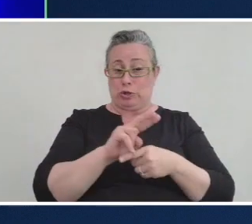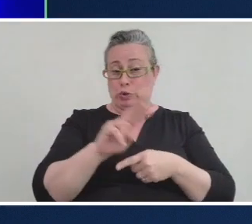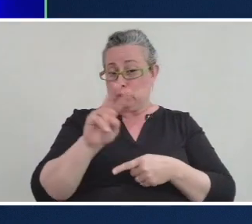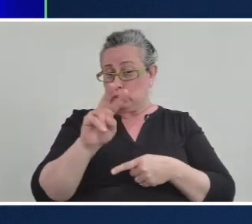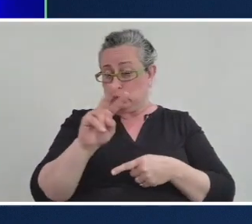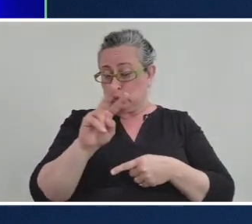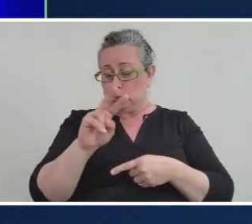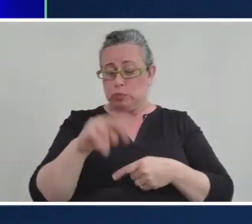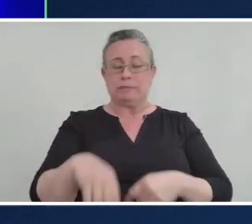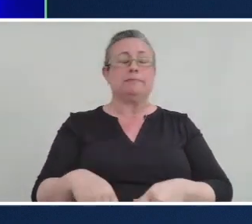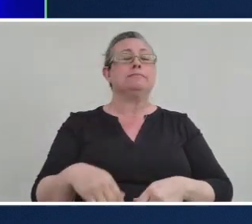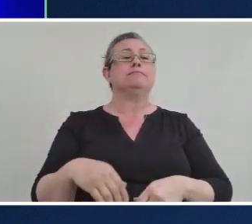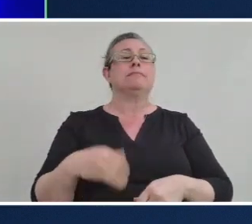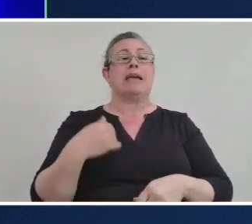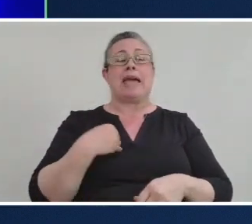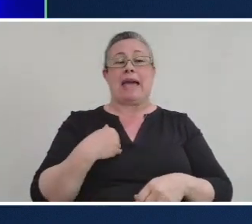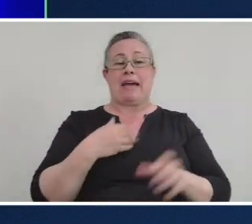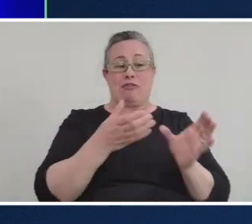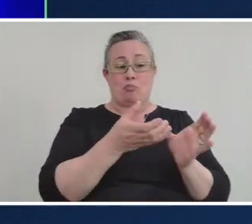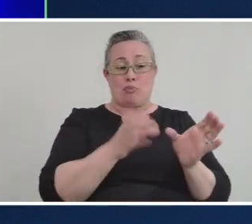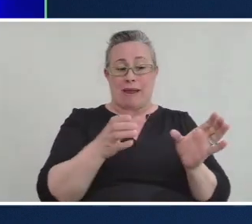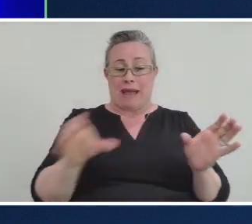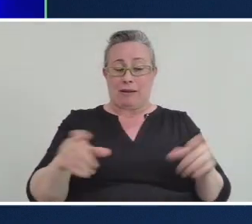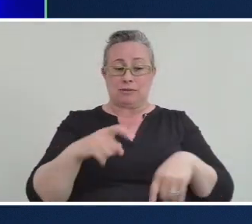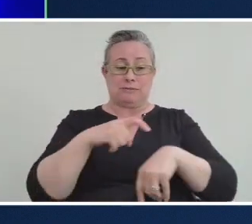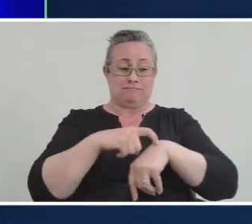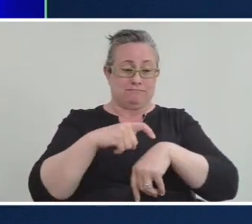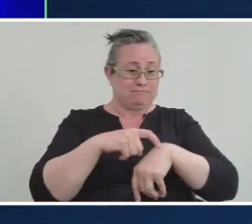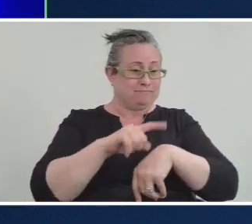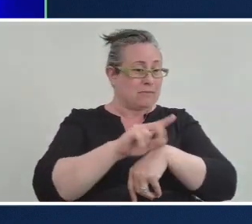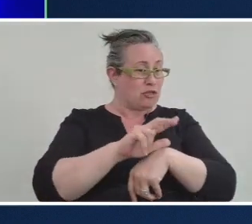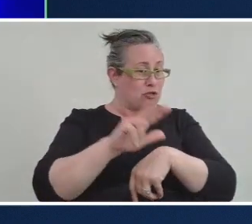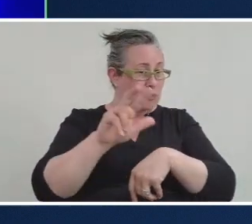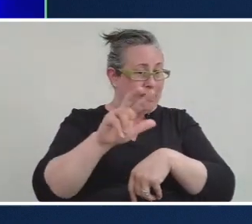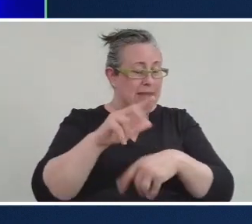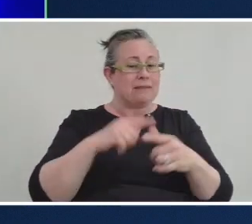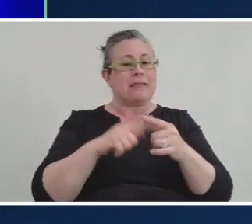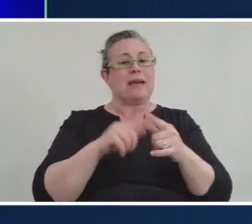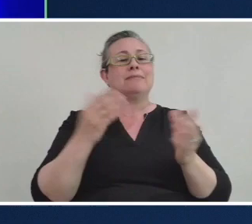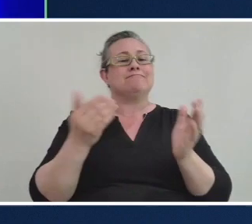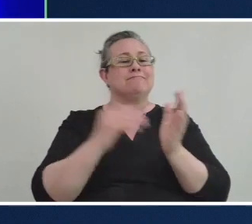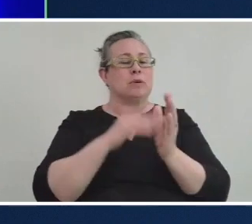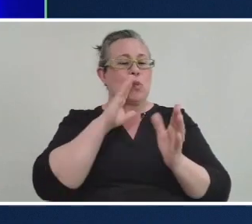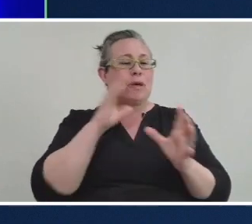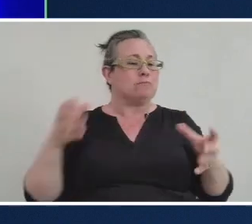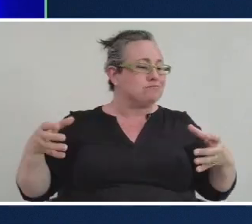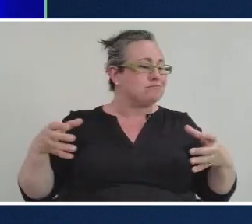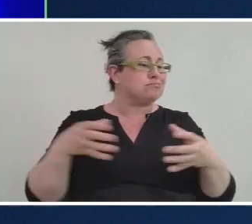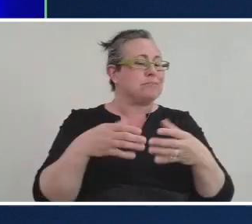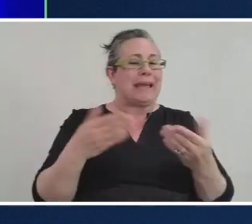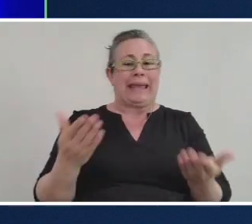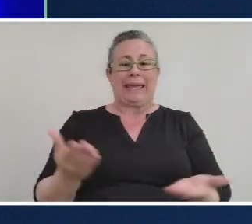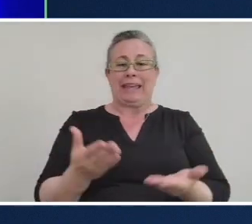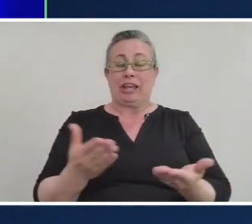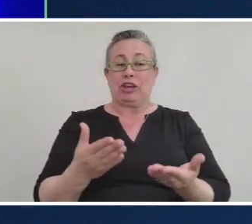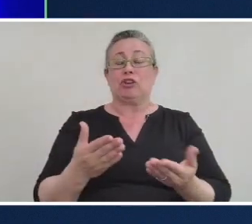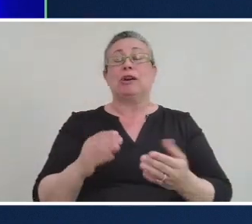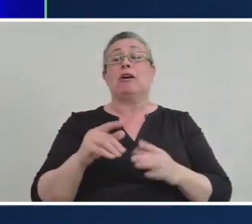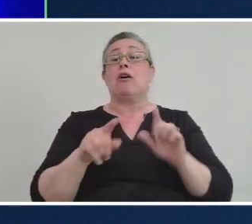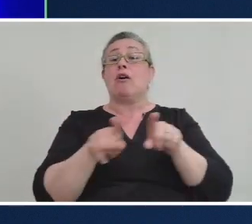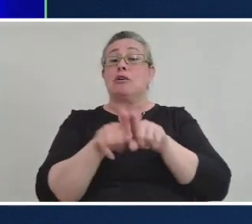have more breakouts at 3, and then we'll reconvene in here. The exhibit hall is also open in